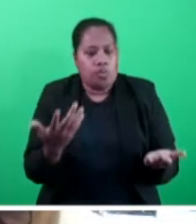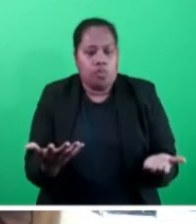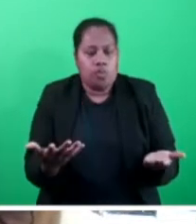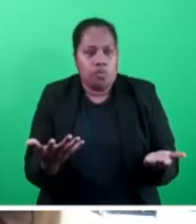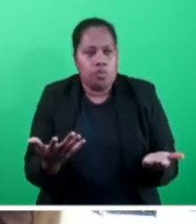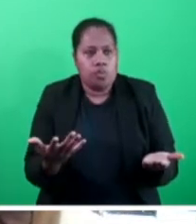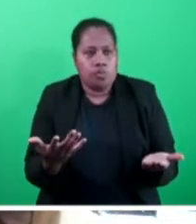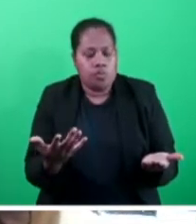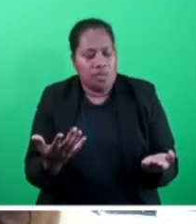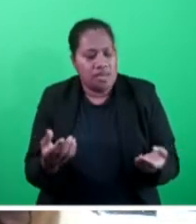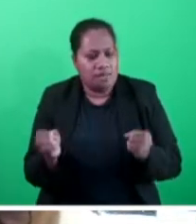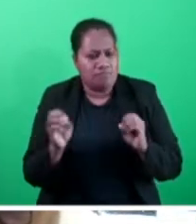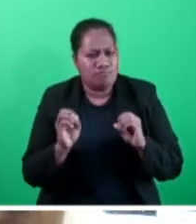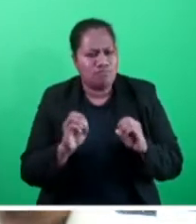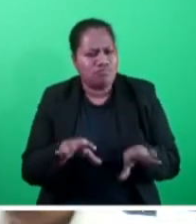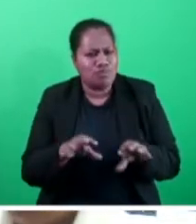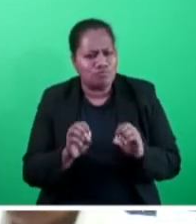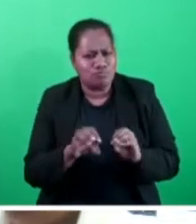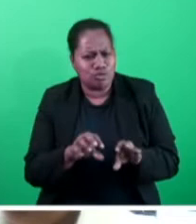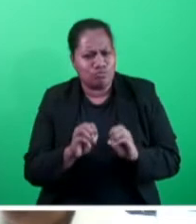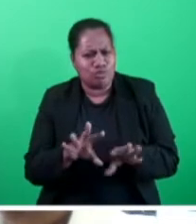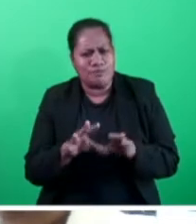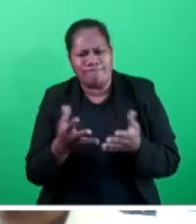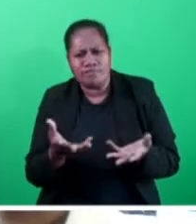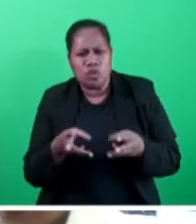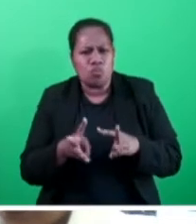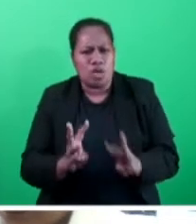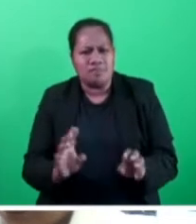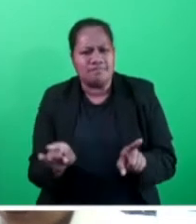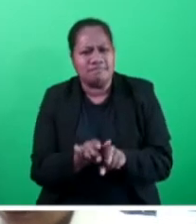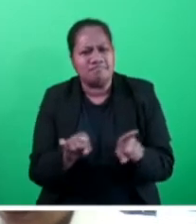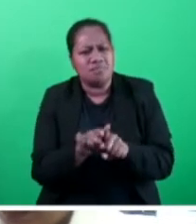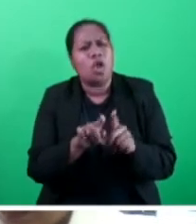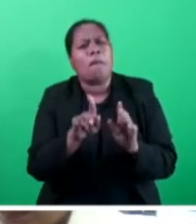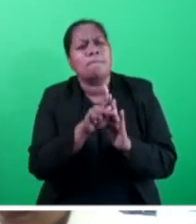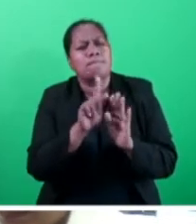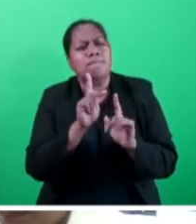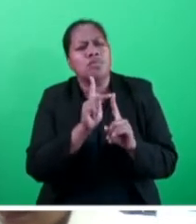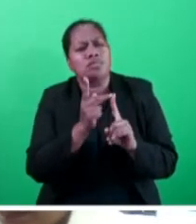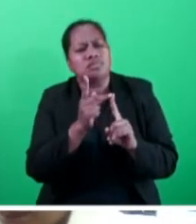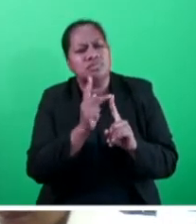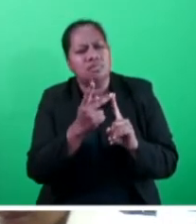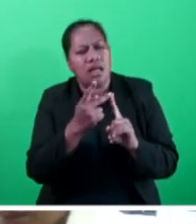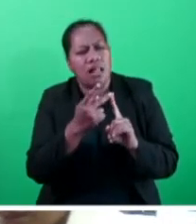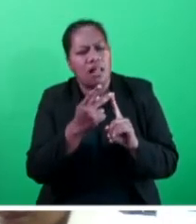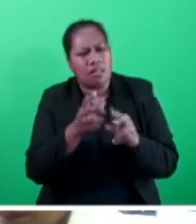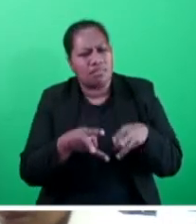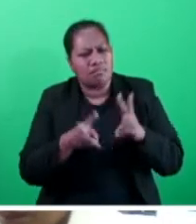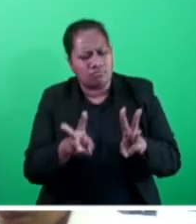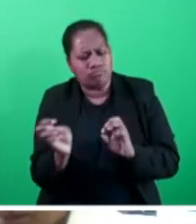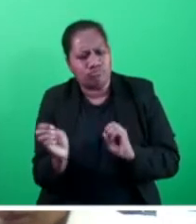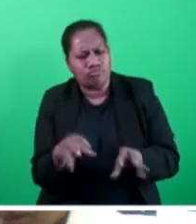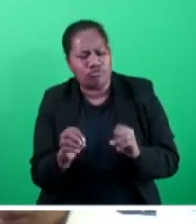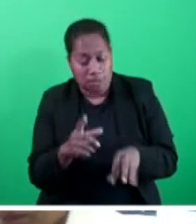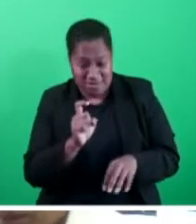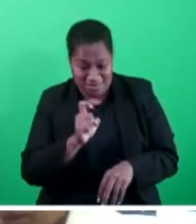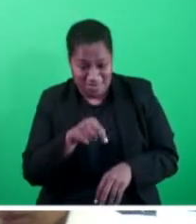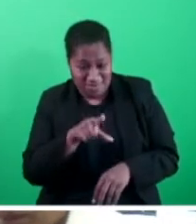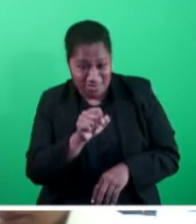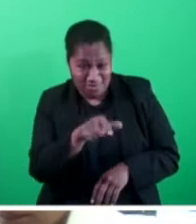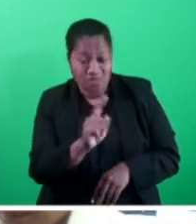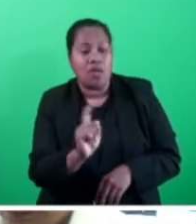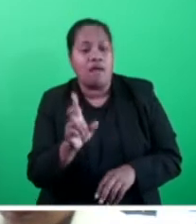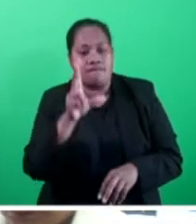place a mechanism of political adjustment. Otherwise, the Fijian economy will not be viable for investment